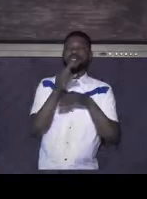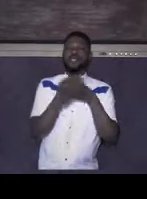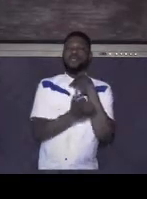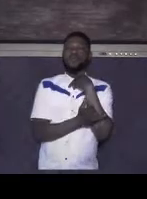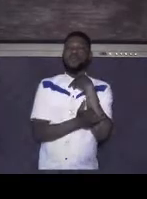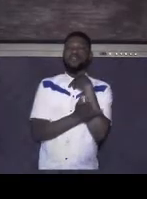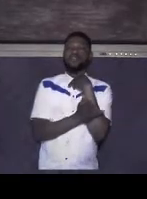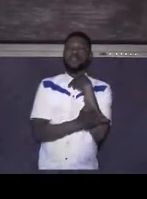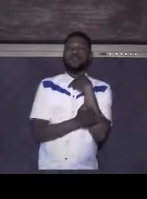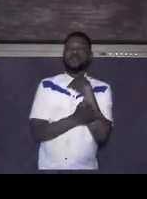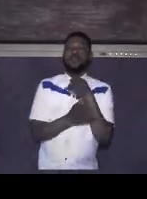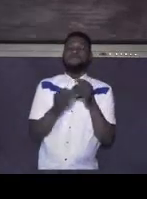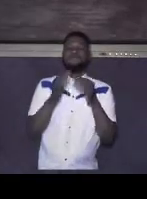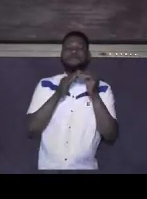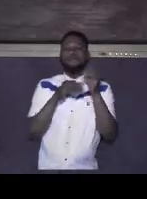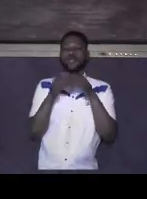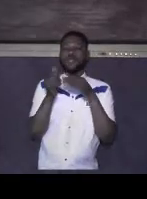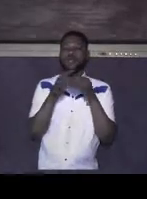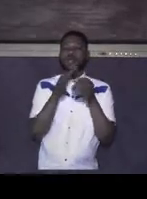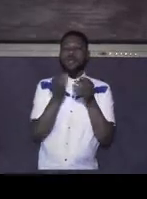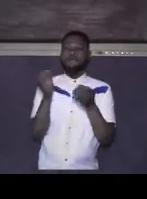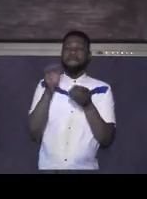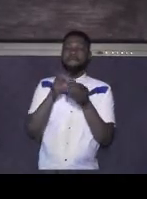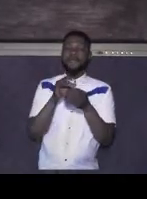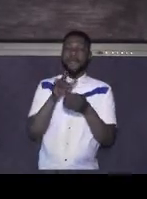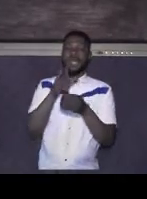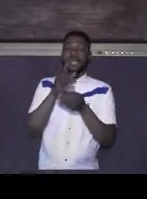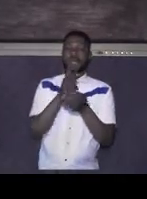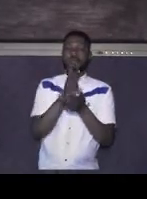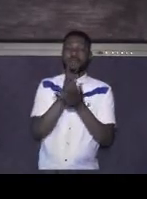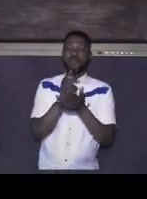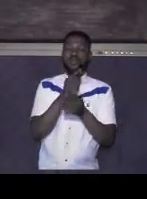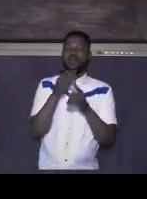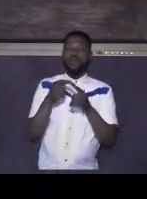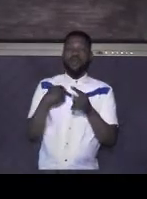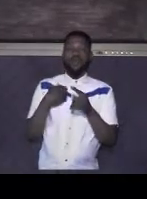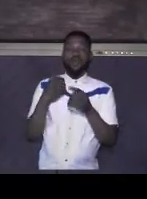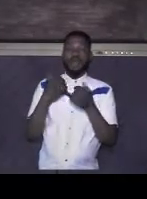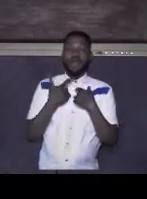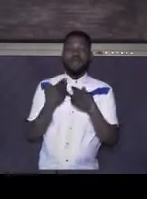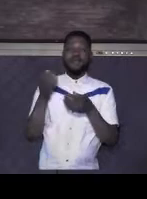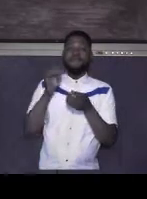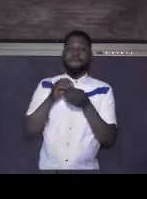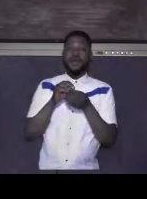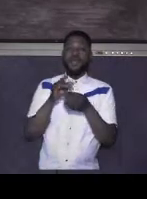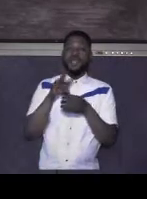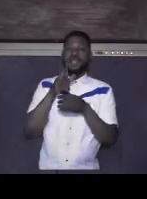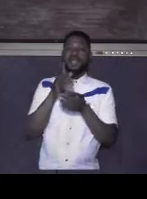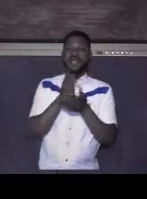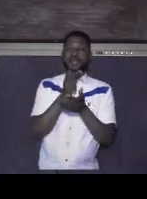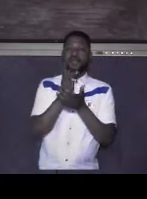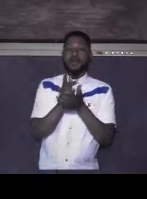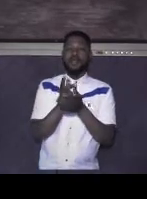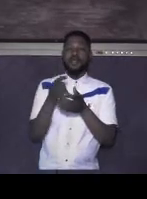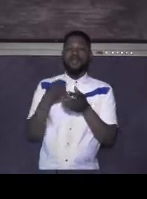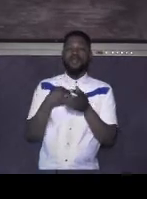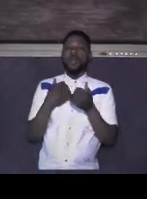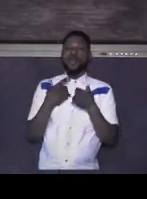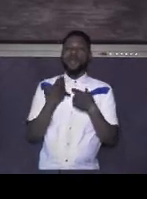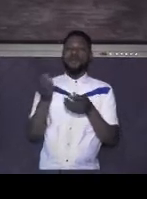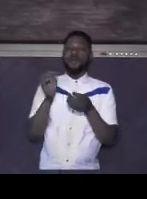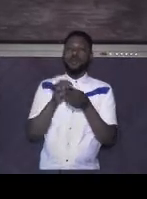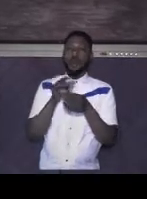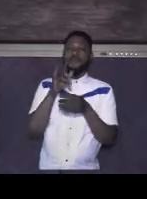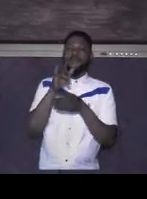airports across the country. Building more airports. When we have more airports, we have more